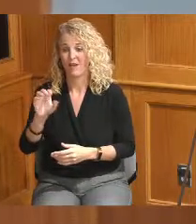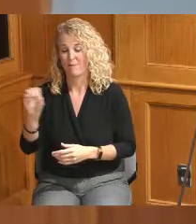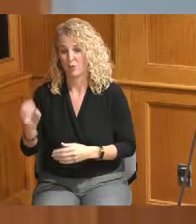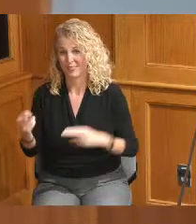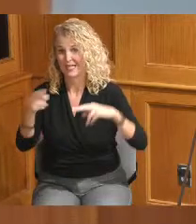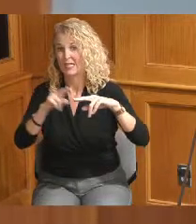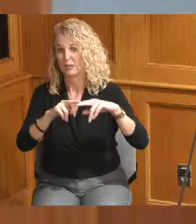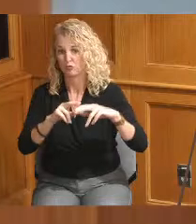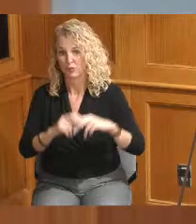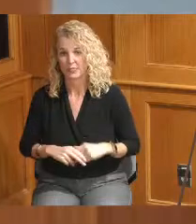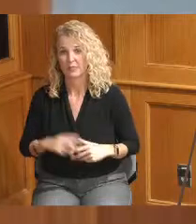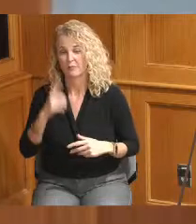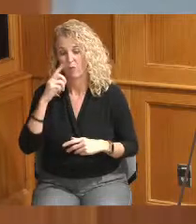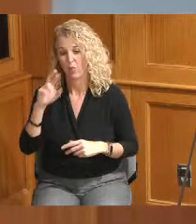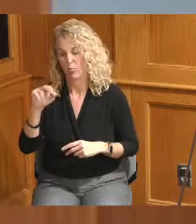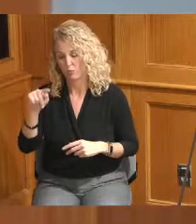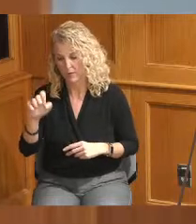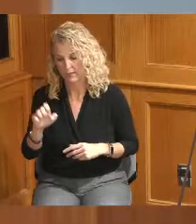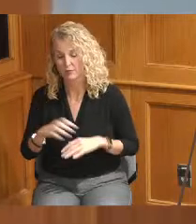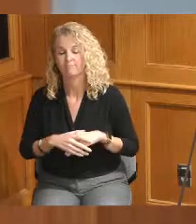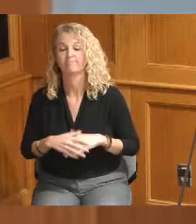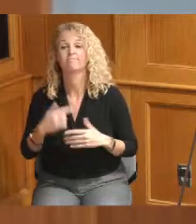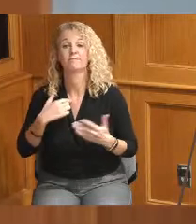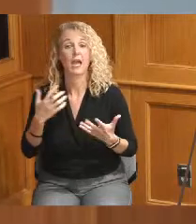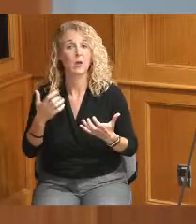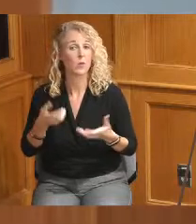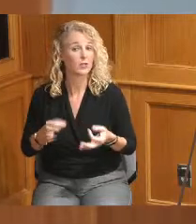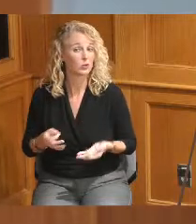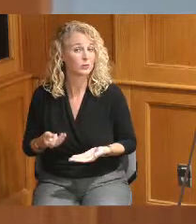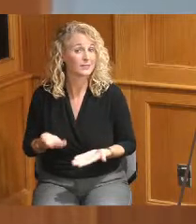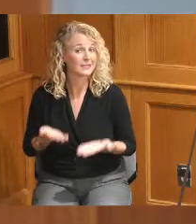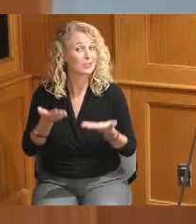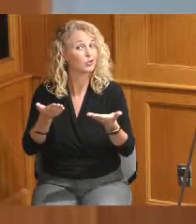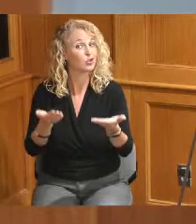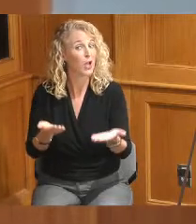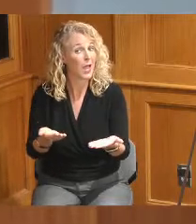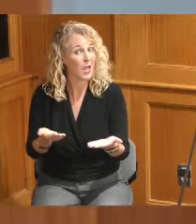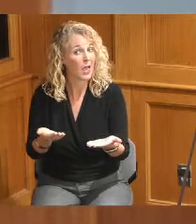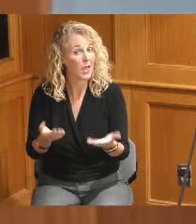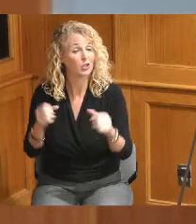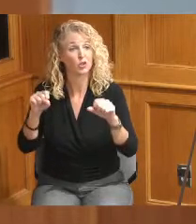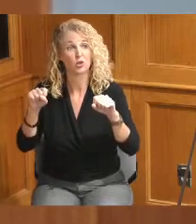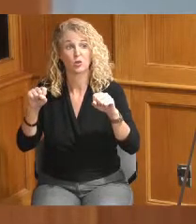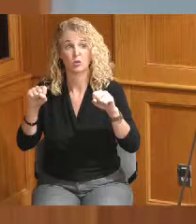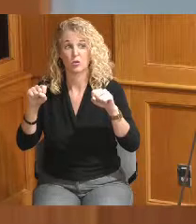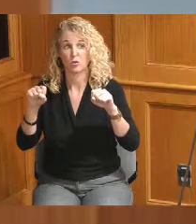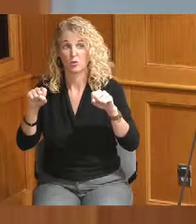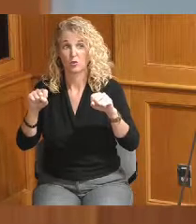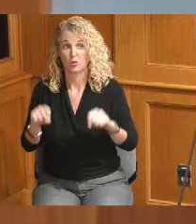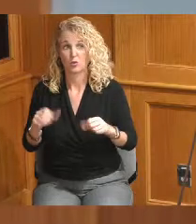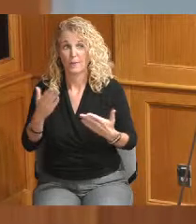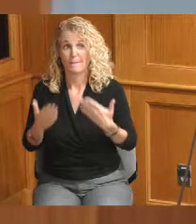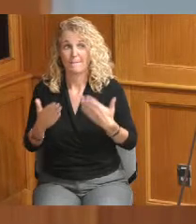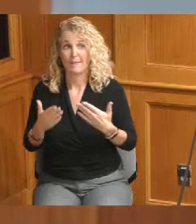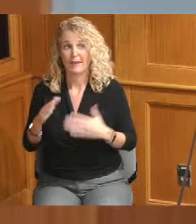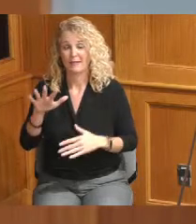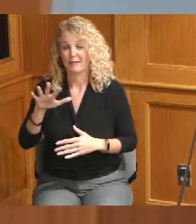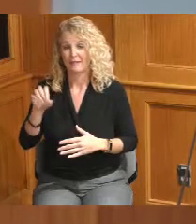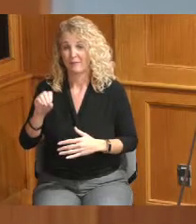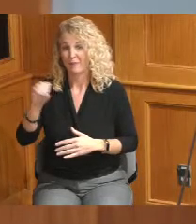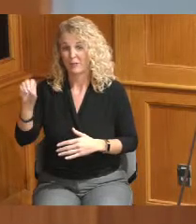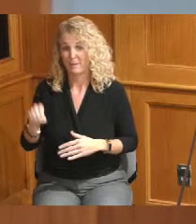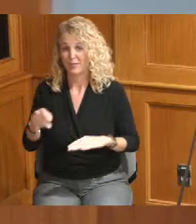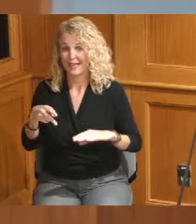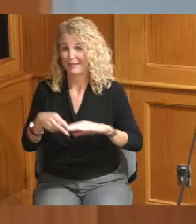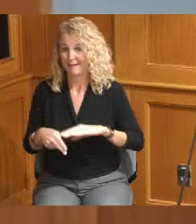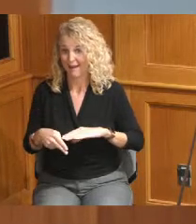4.5% increase in the rates. I want to suggest to you that you could make a 50%